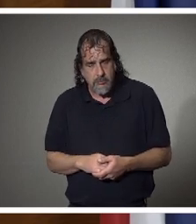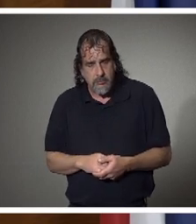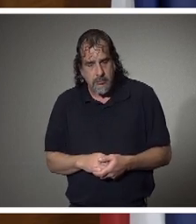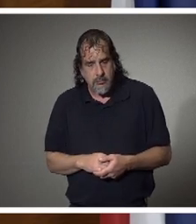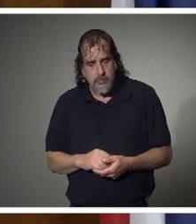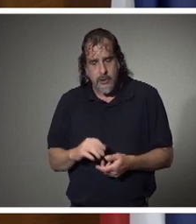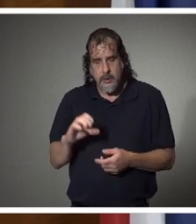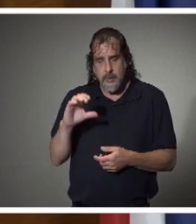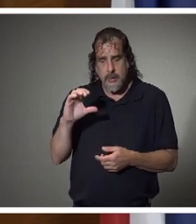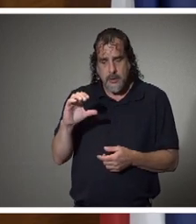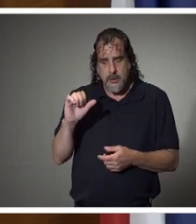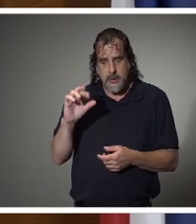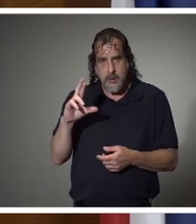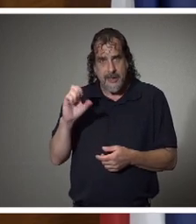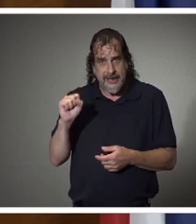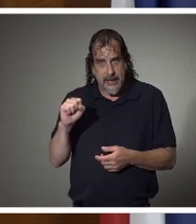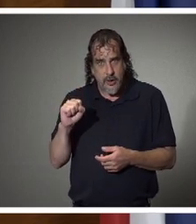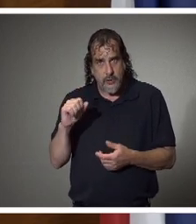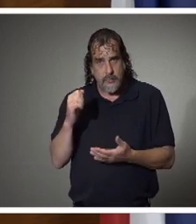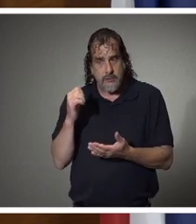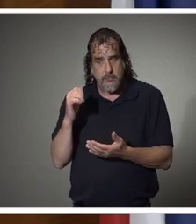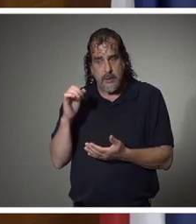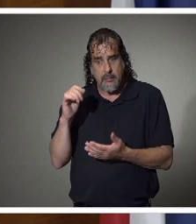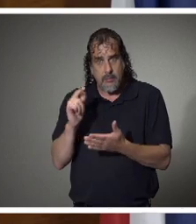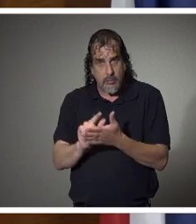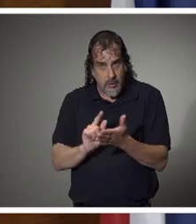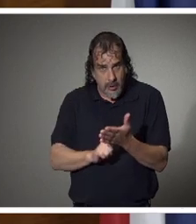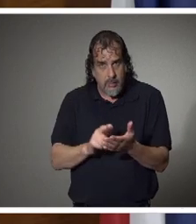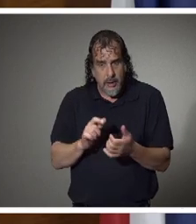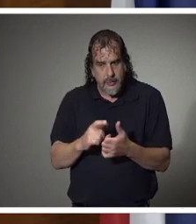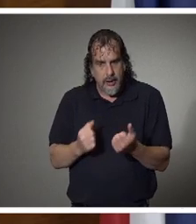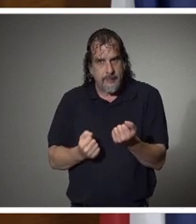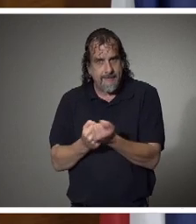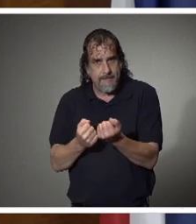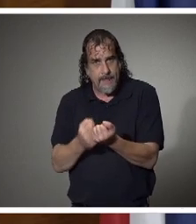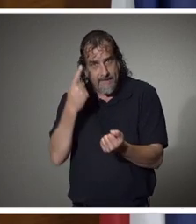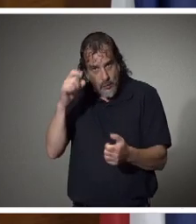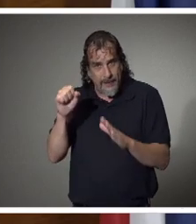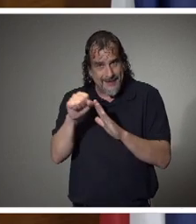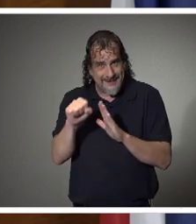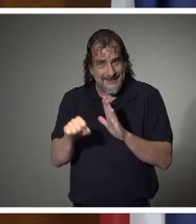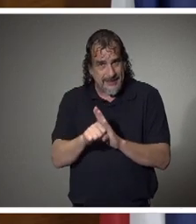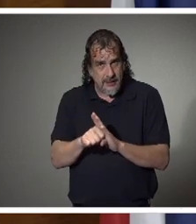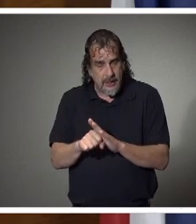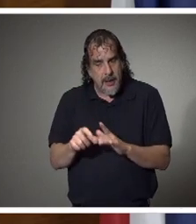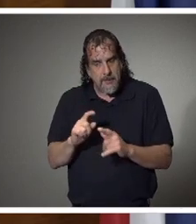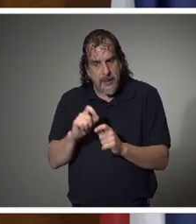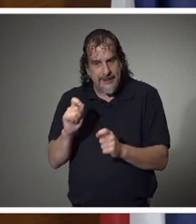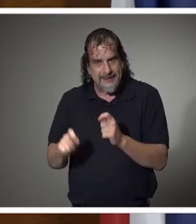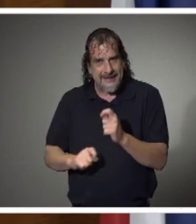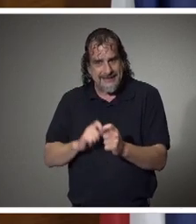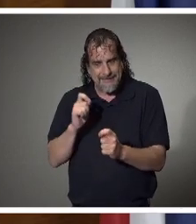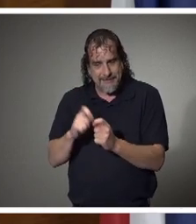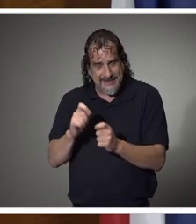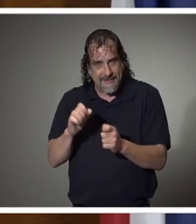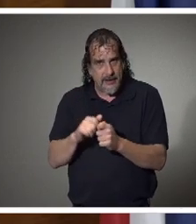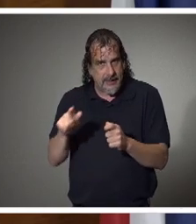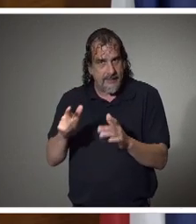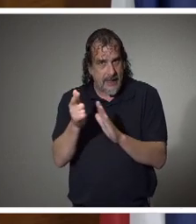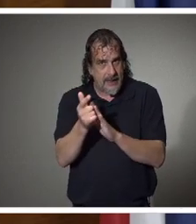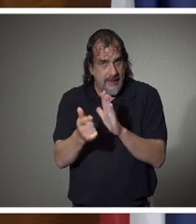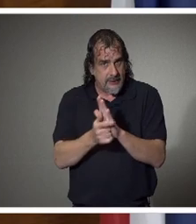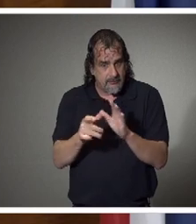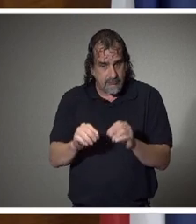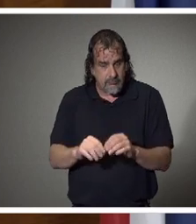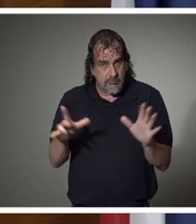CARES Act does provide funding for the state, but it is explicit in the legislation that that